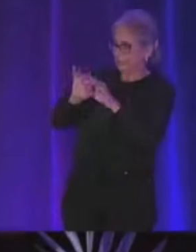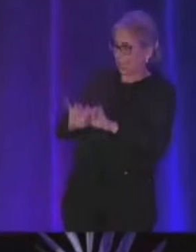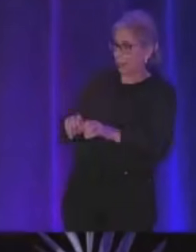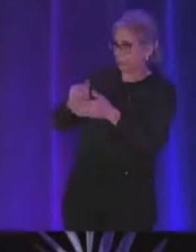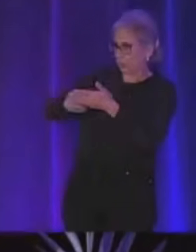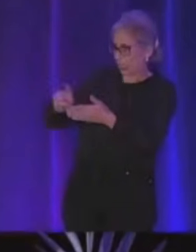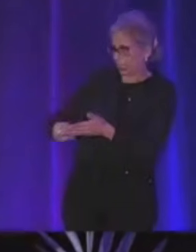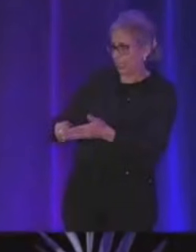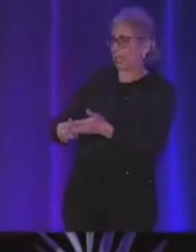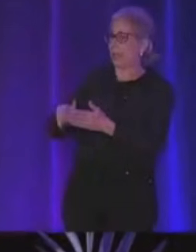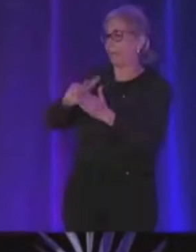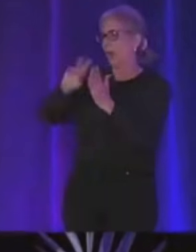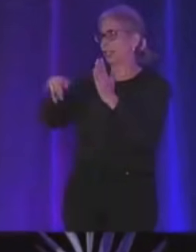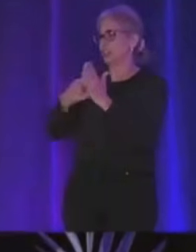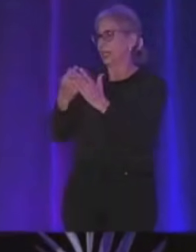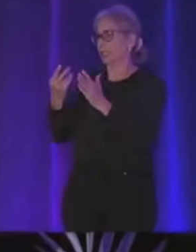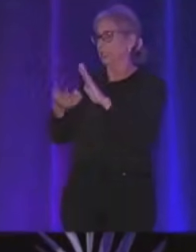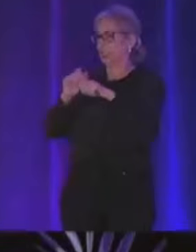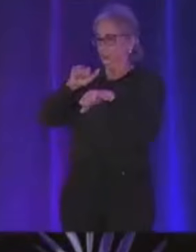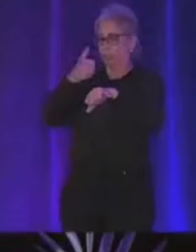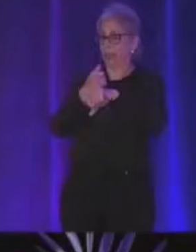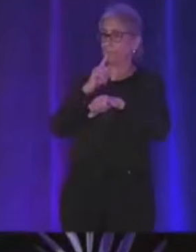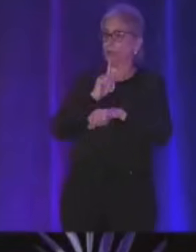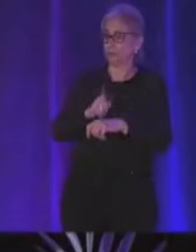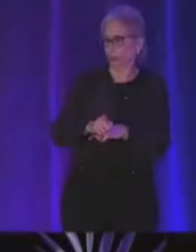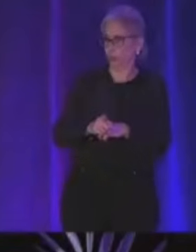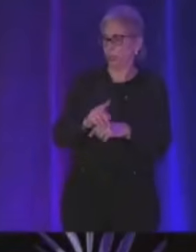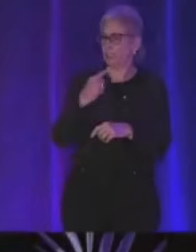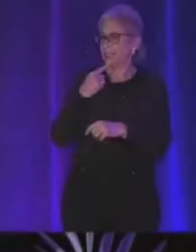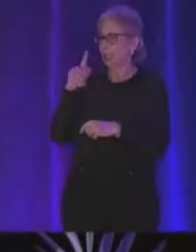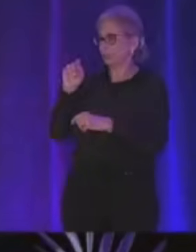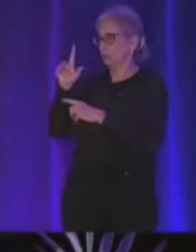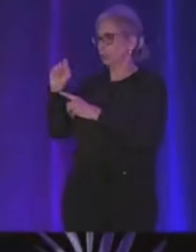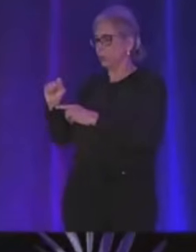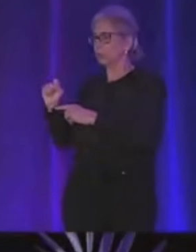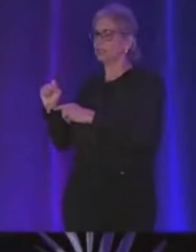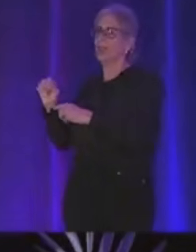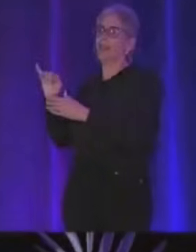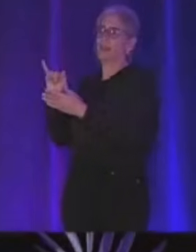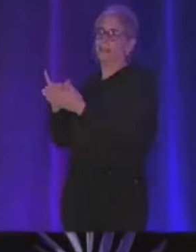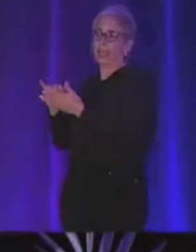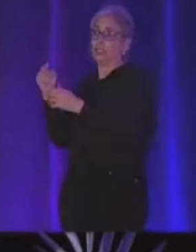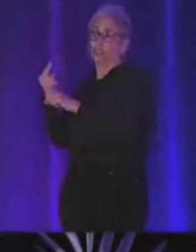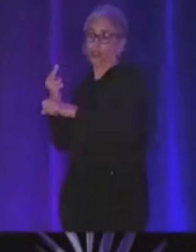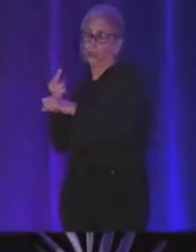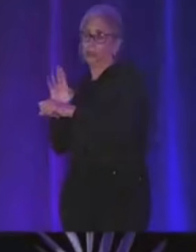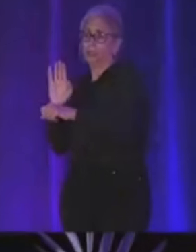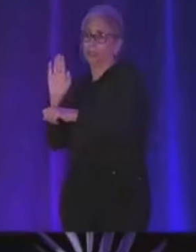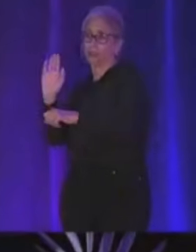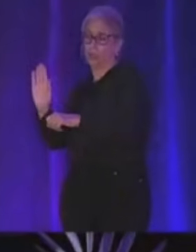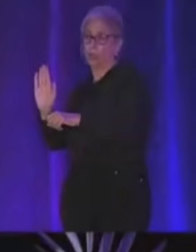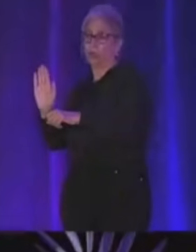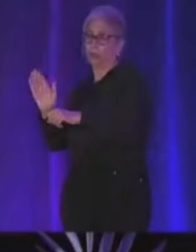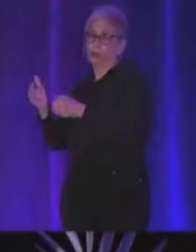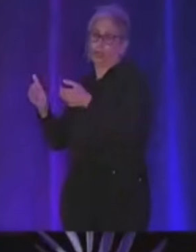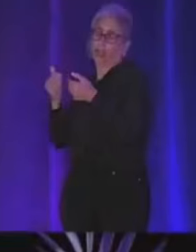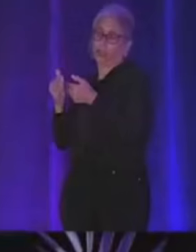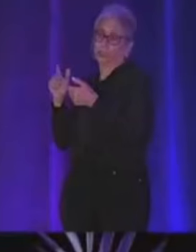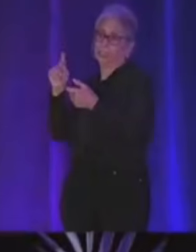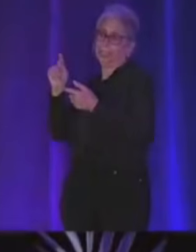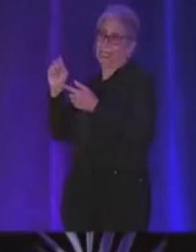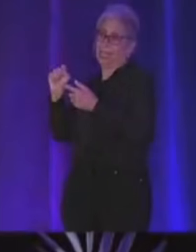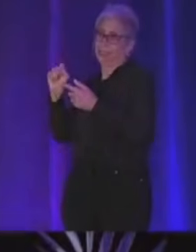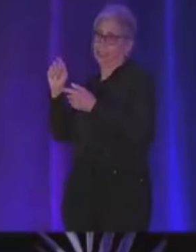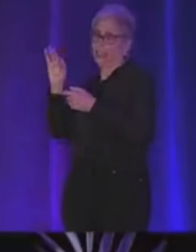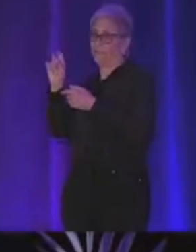options.project to true, which tells our tooling, the TypeScript ESLint tooling, to use your closest tsconfig to each file